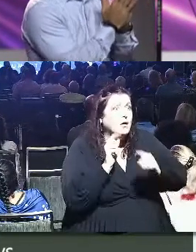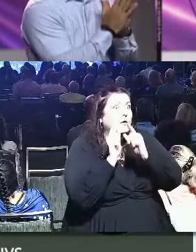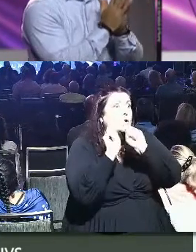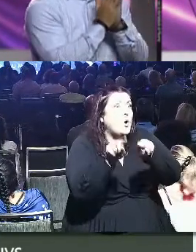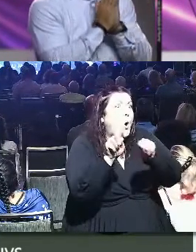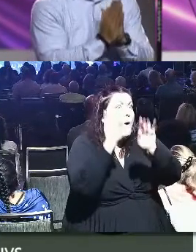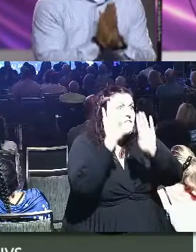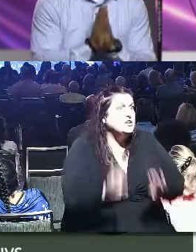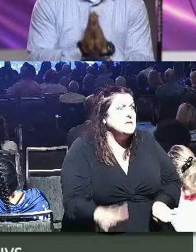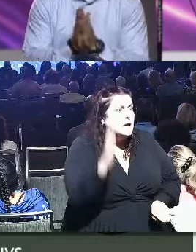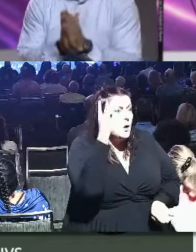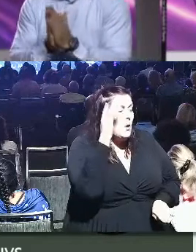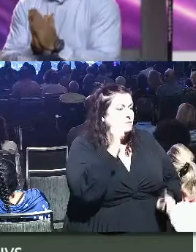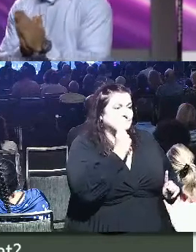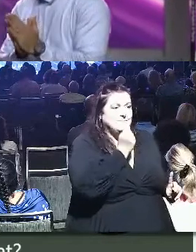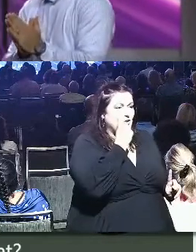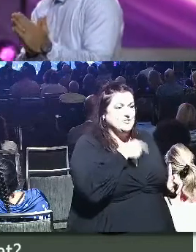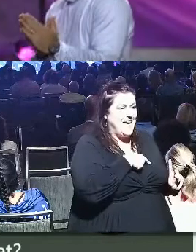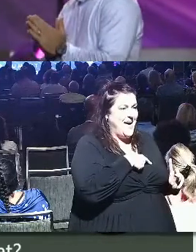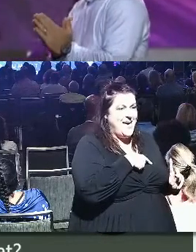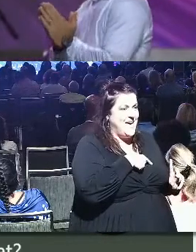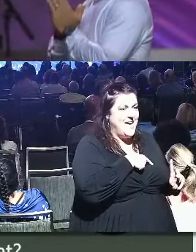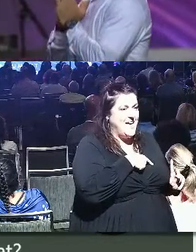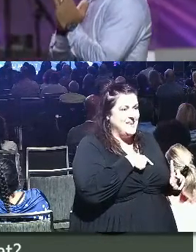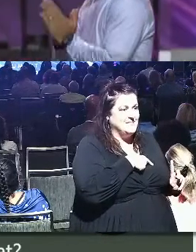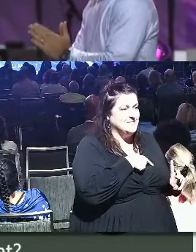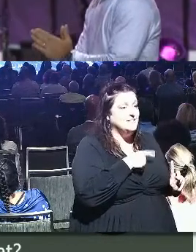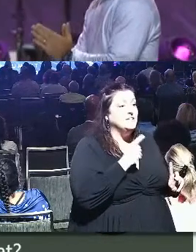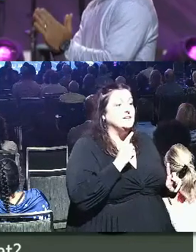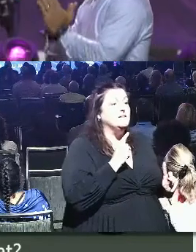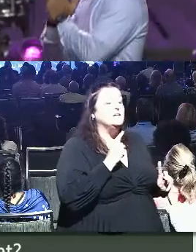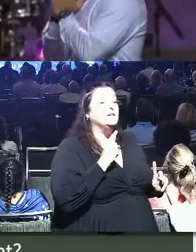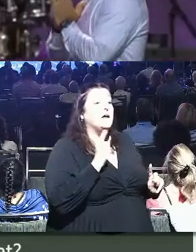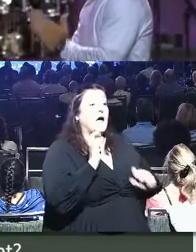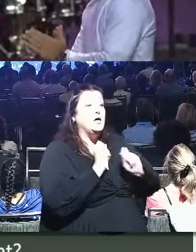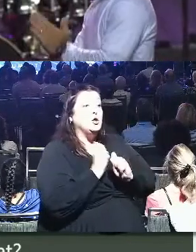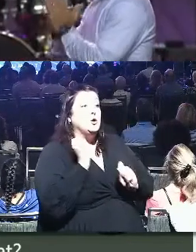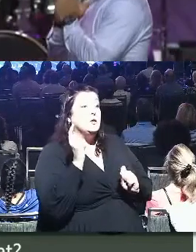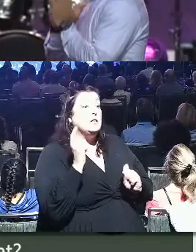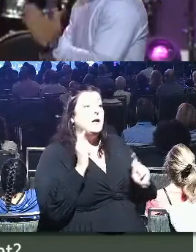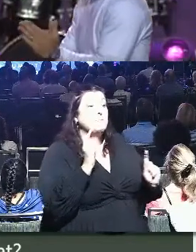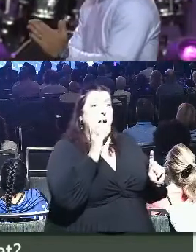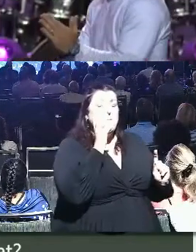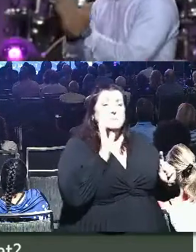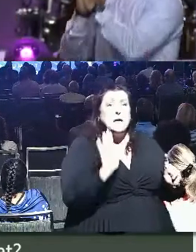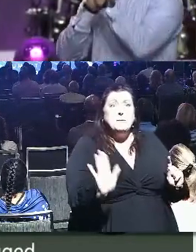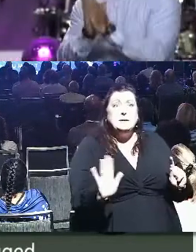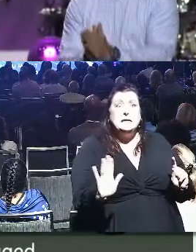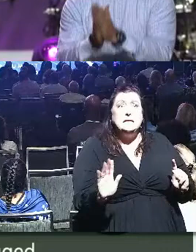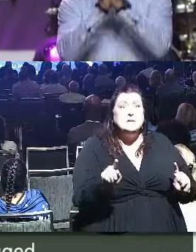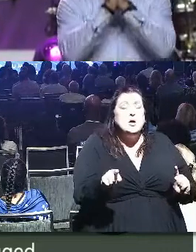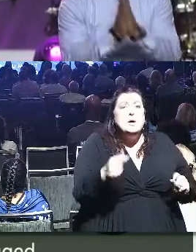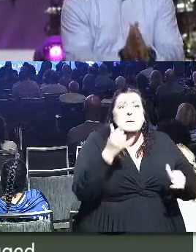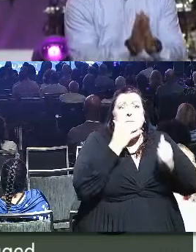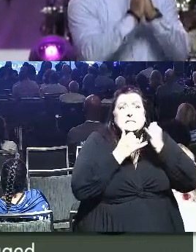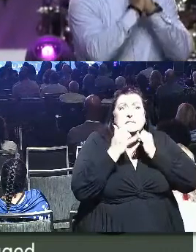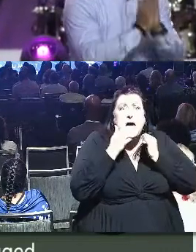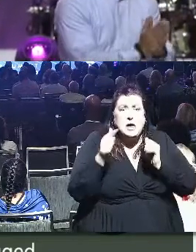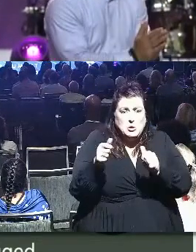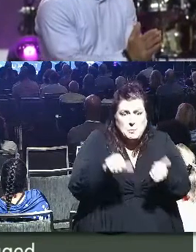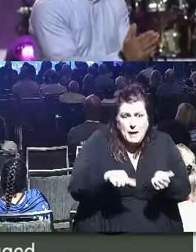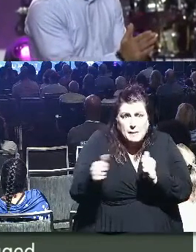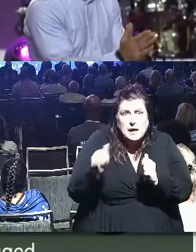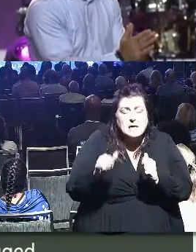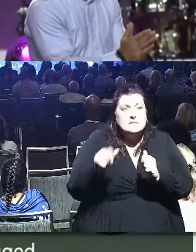When Marci and I, a year later, went into the ministry, she begged us, weeping, begged us, you are making the mistake of